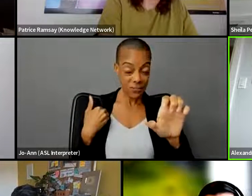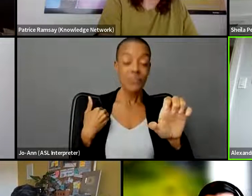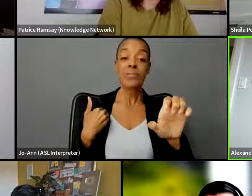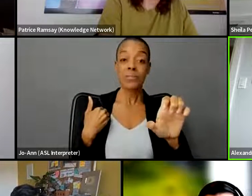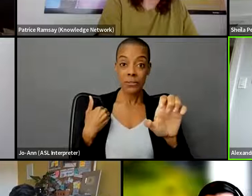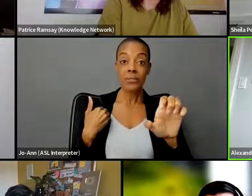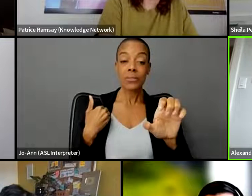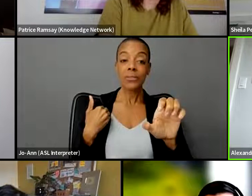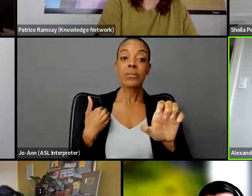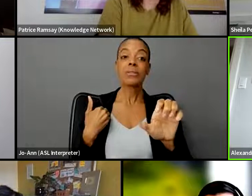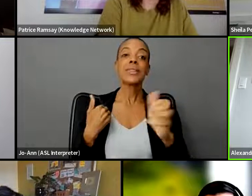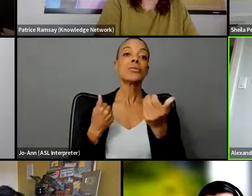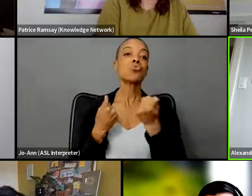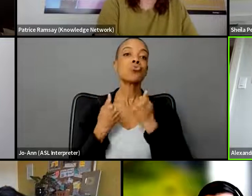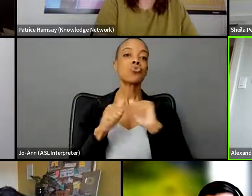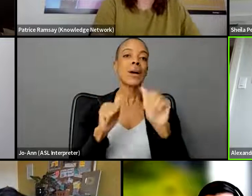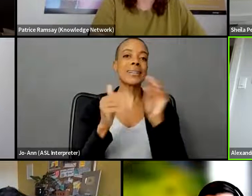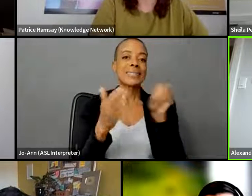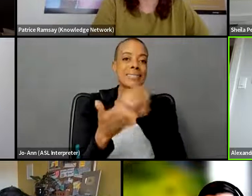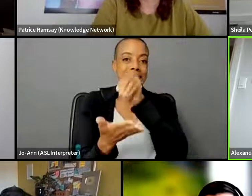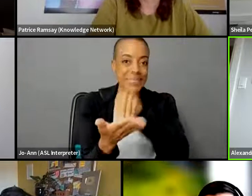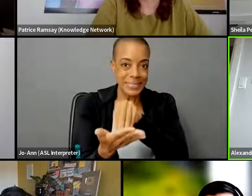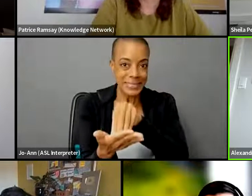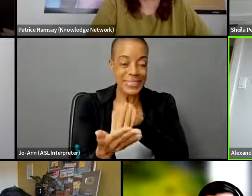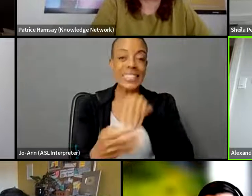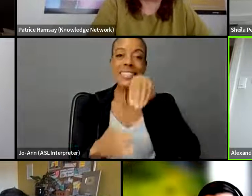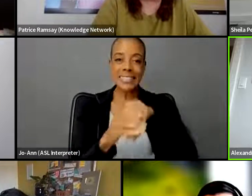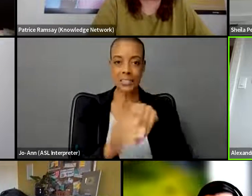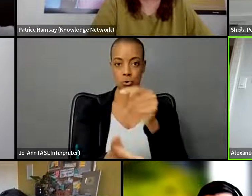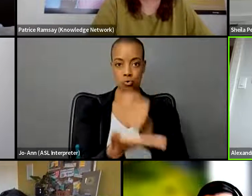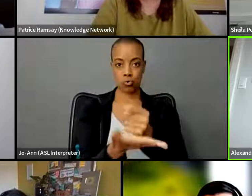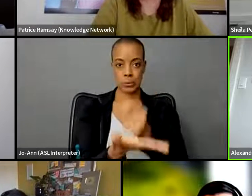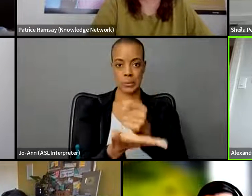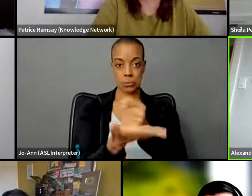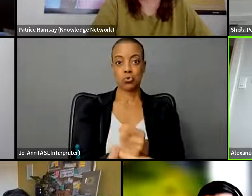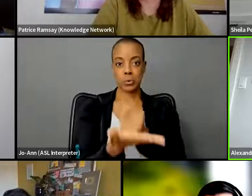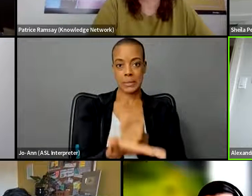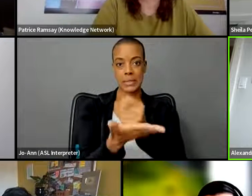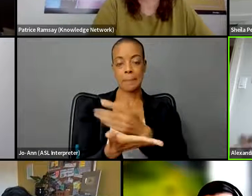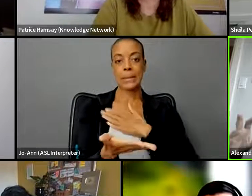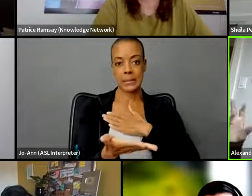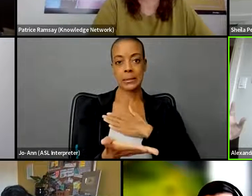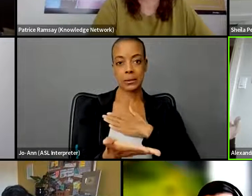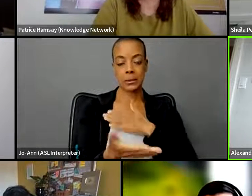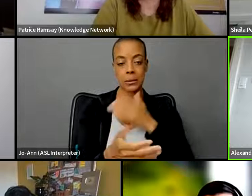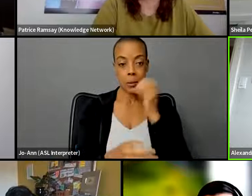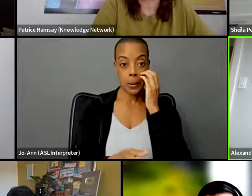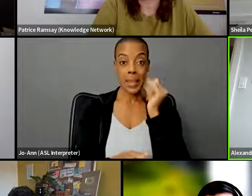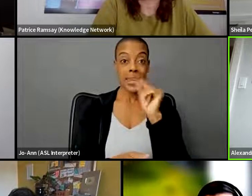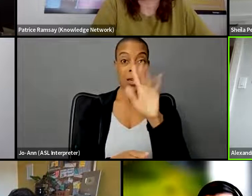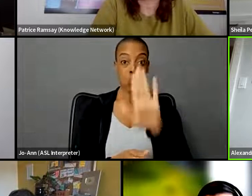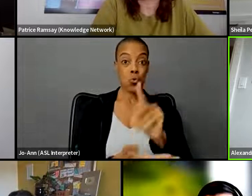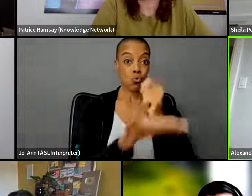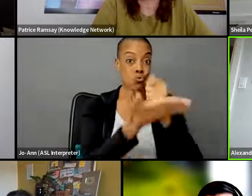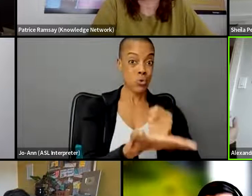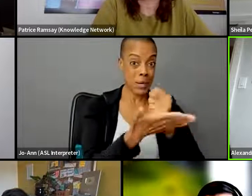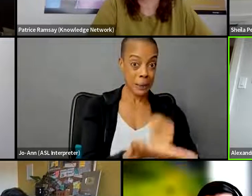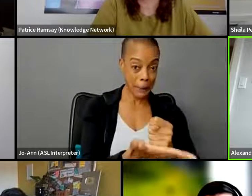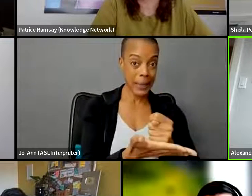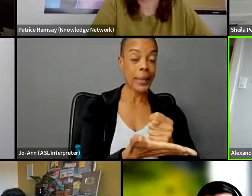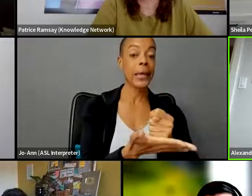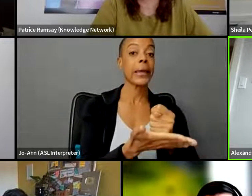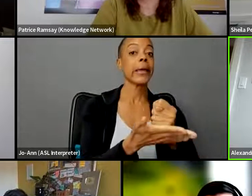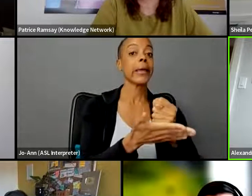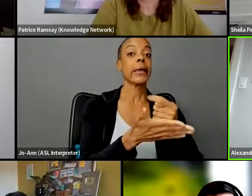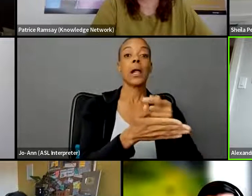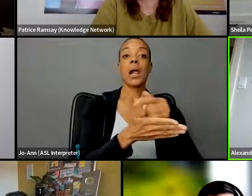ask that you try to embed your sizzle in your treatment materials, again, because if your treatment somehow ends up